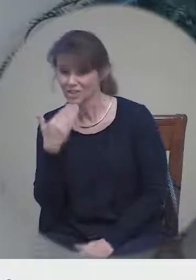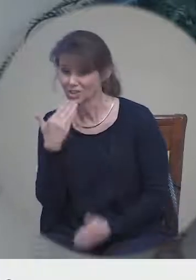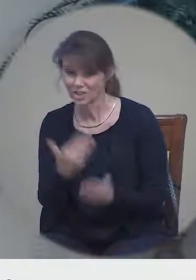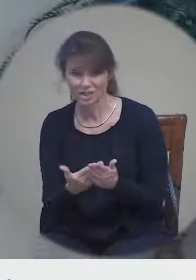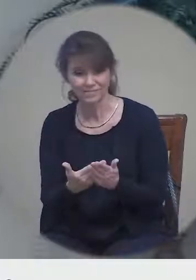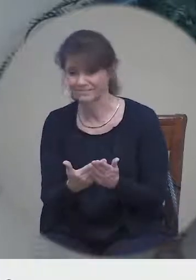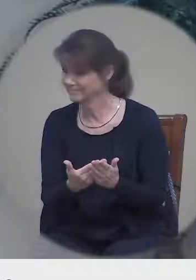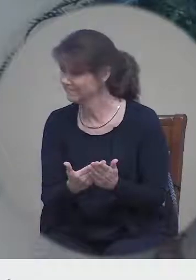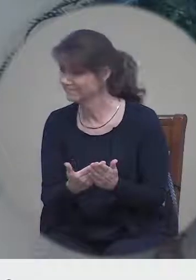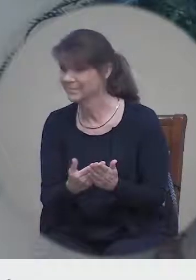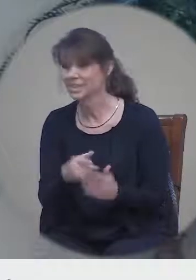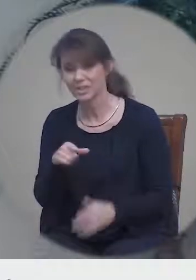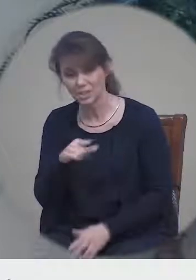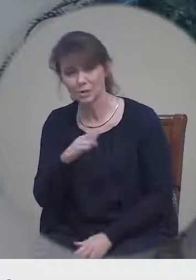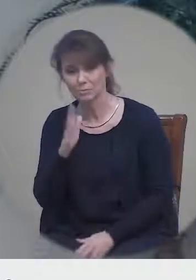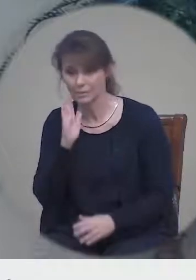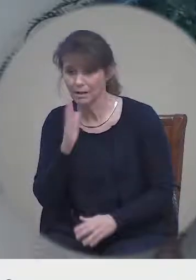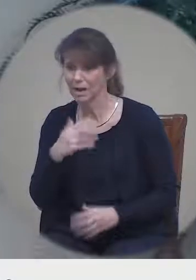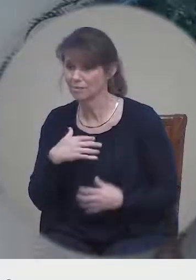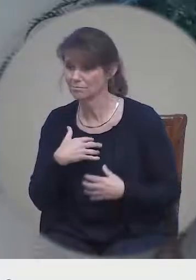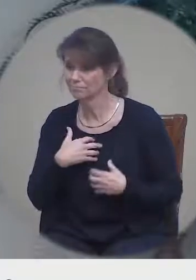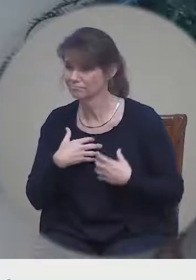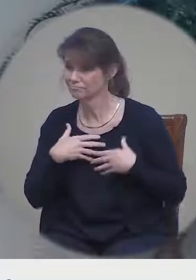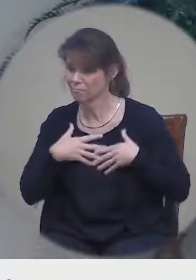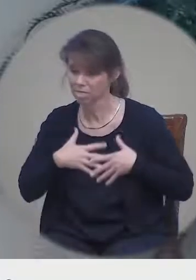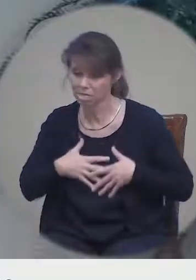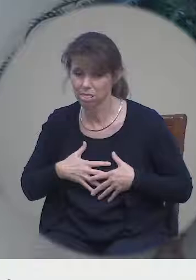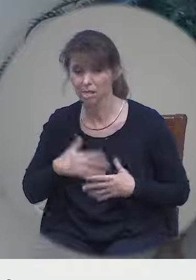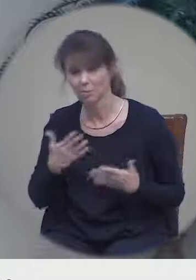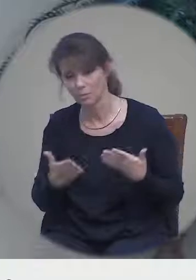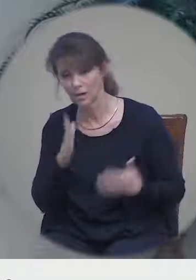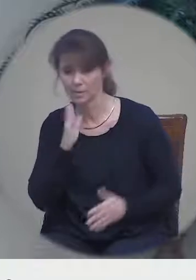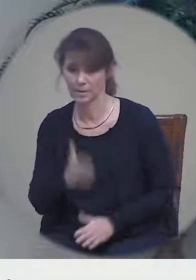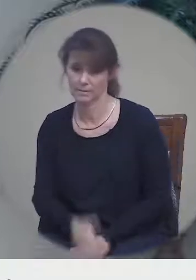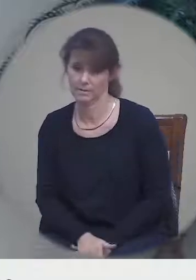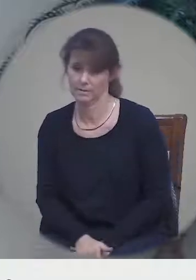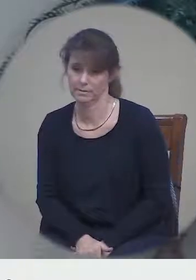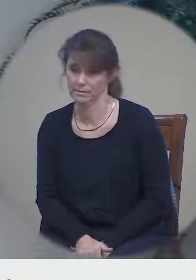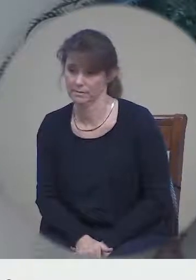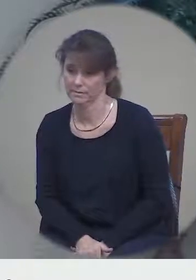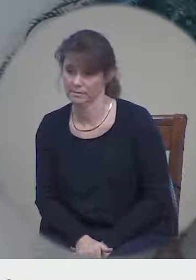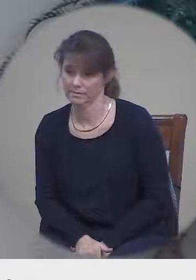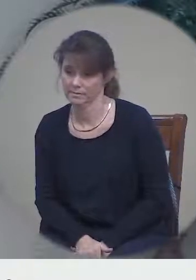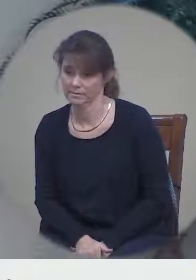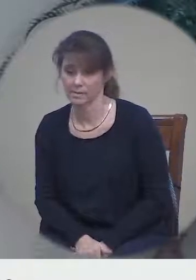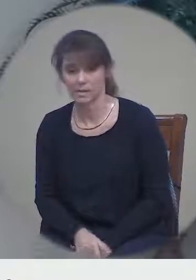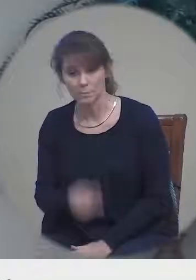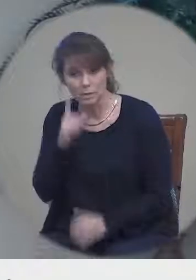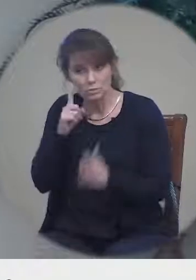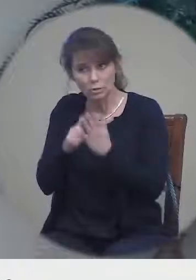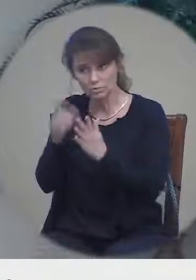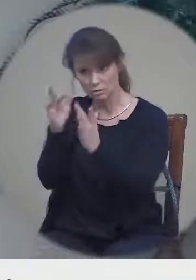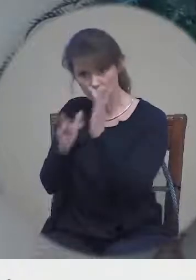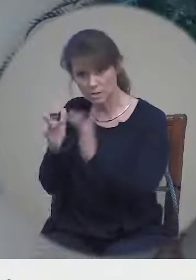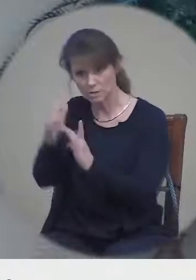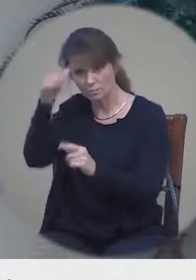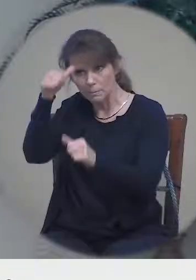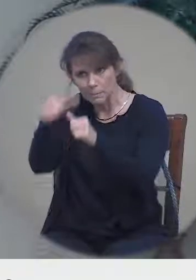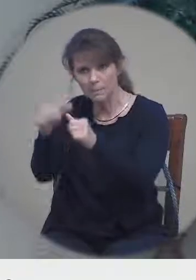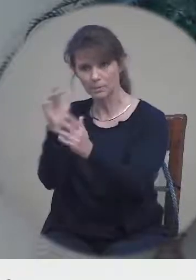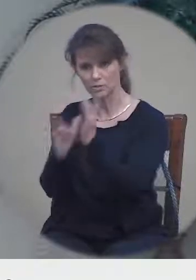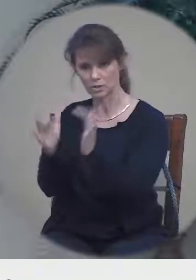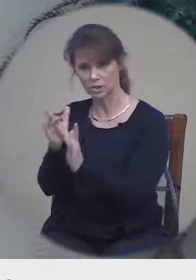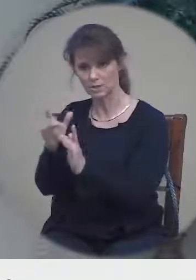may discourage you. That's what he's saying. You look at Jesus. He went to the cross. He